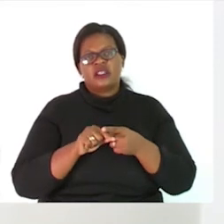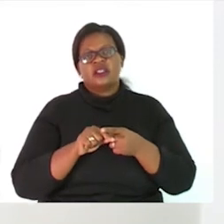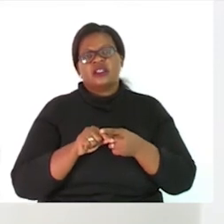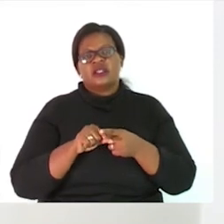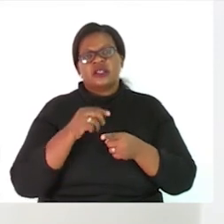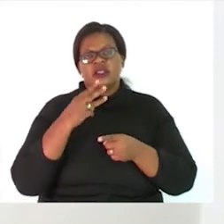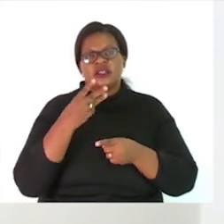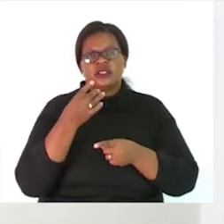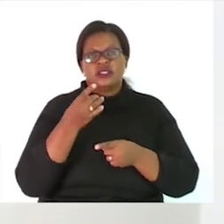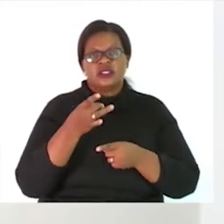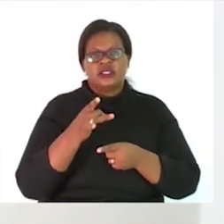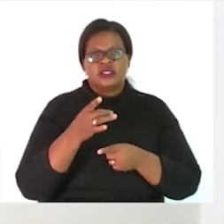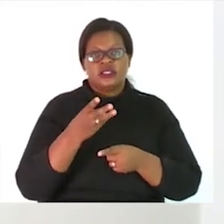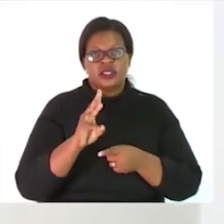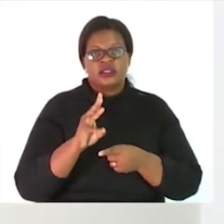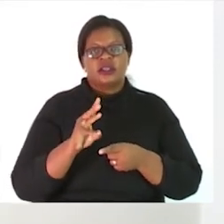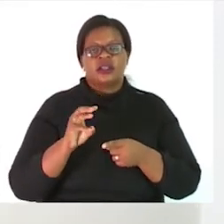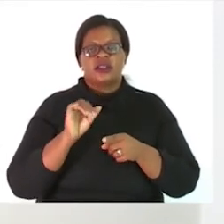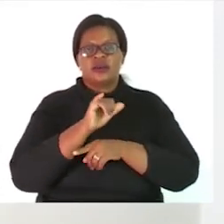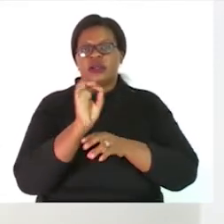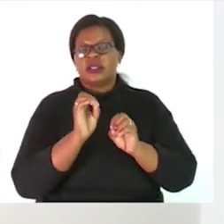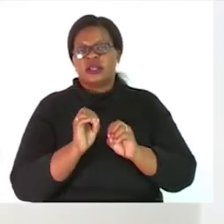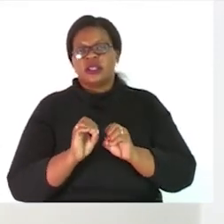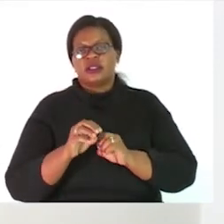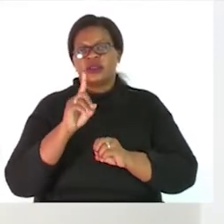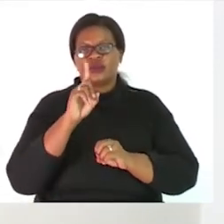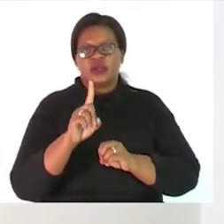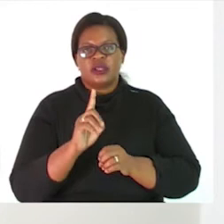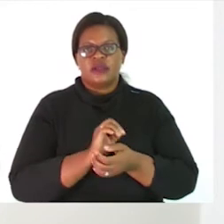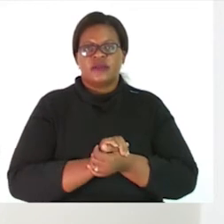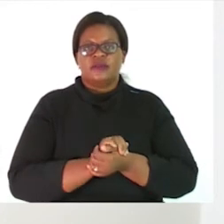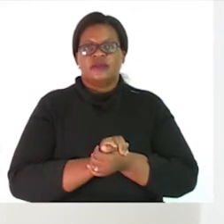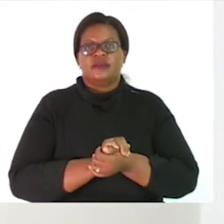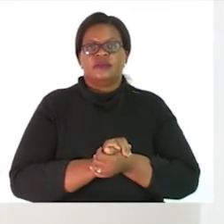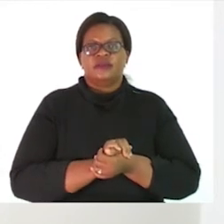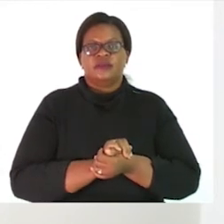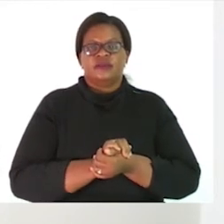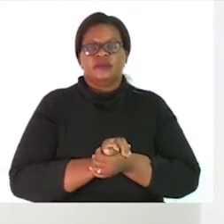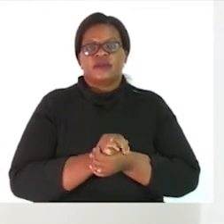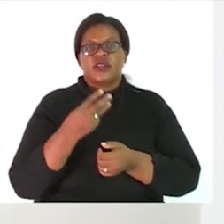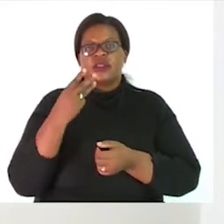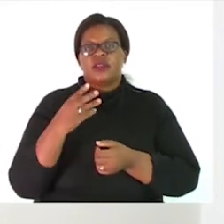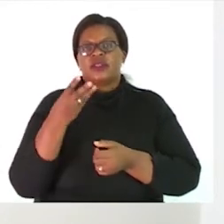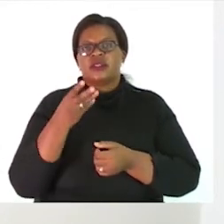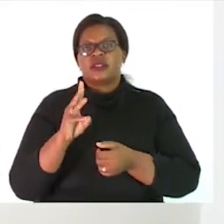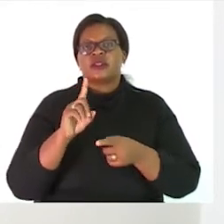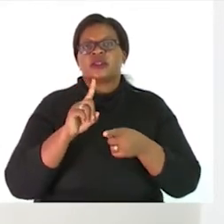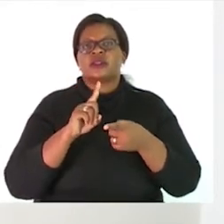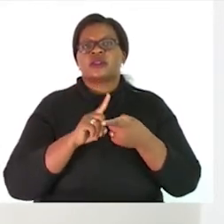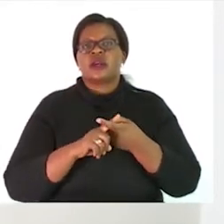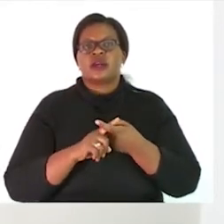1. 1 divide into 36, how many times? 36 times.